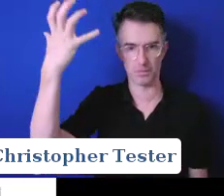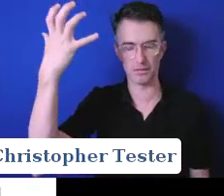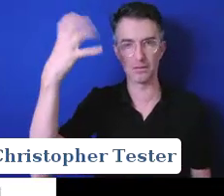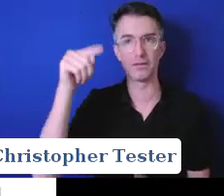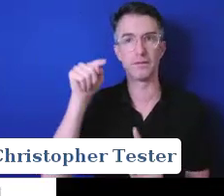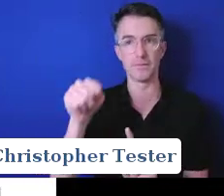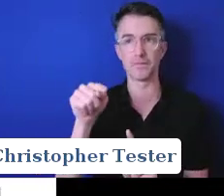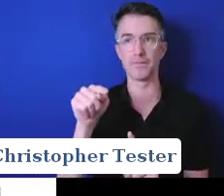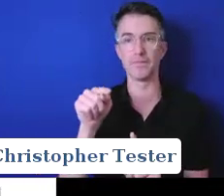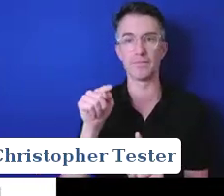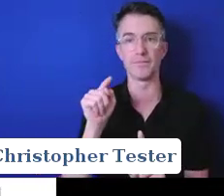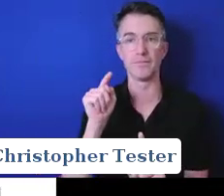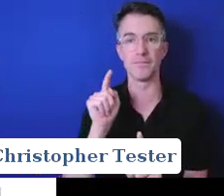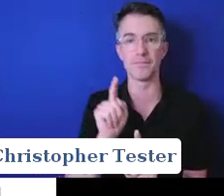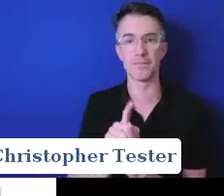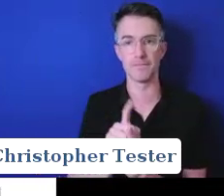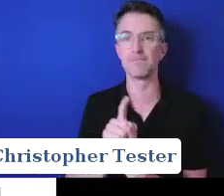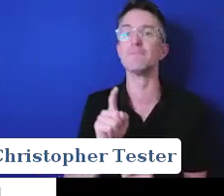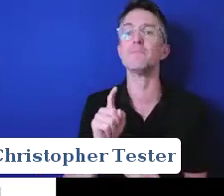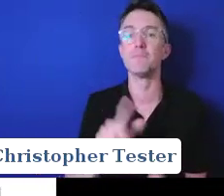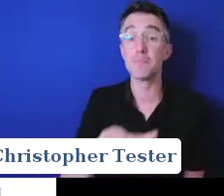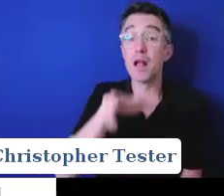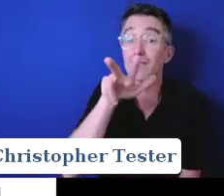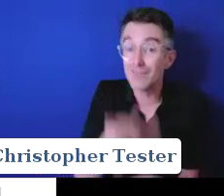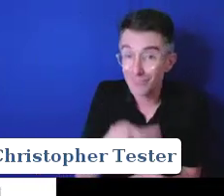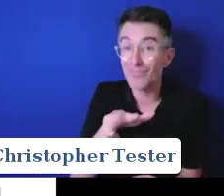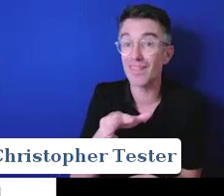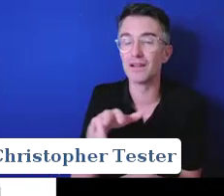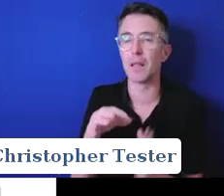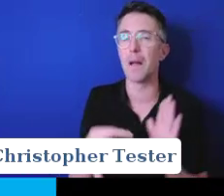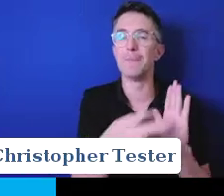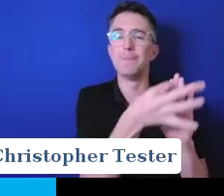the policy of this disability identification mechanism.